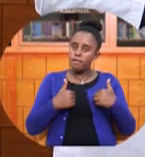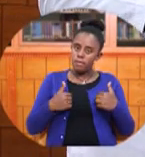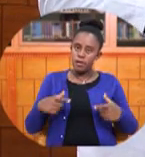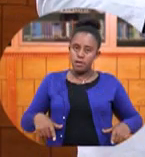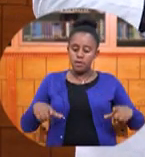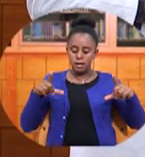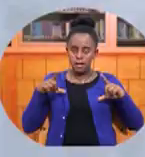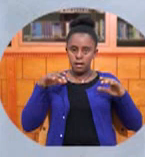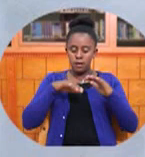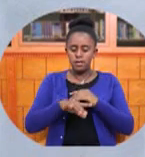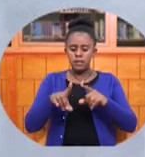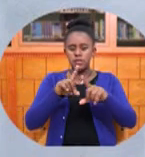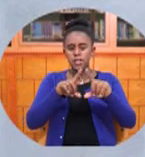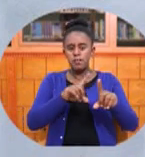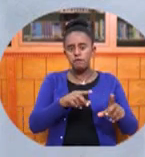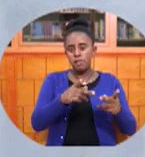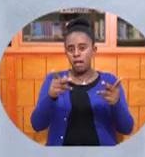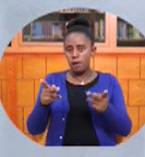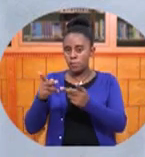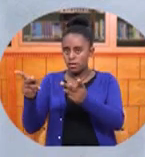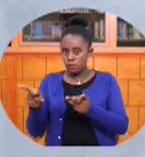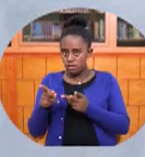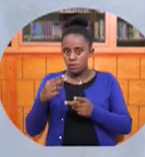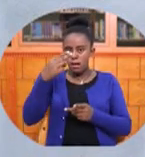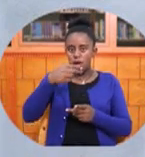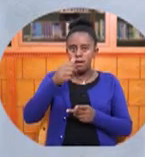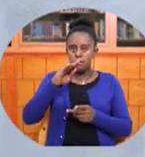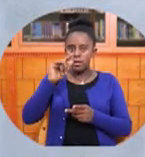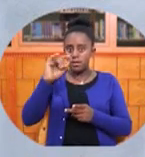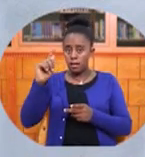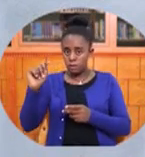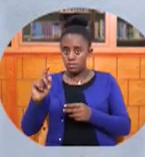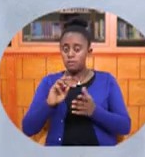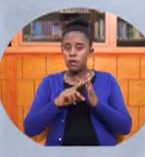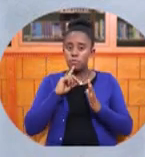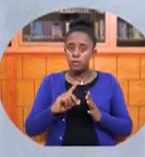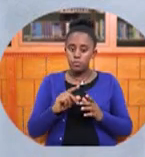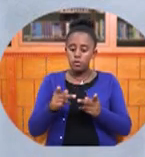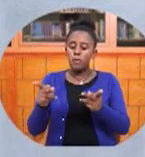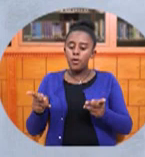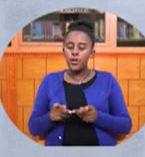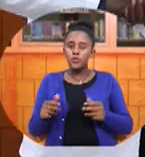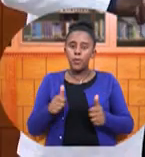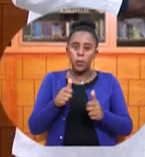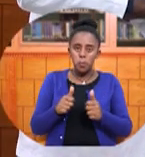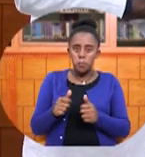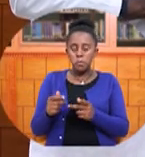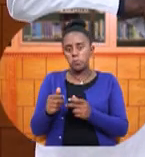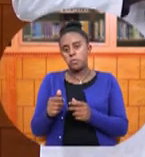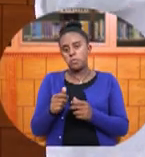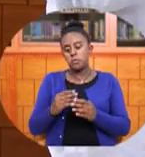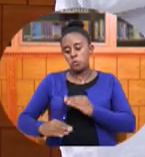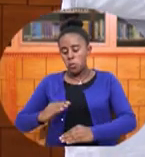live in different habitats. Habitat means the place where living organisms live in and